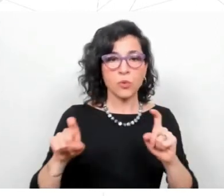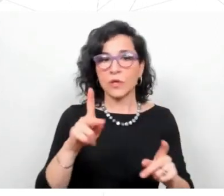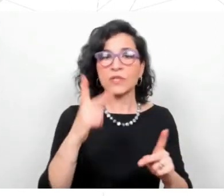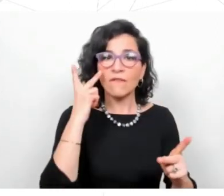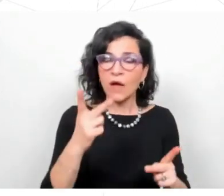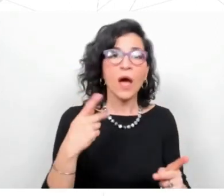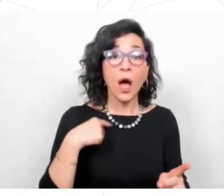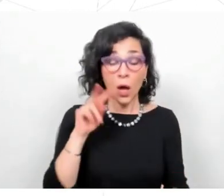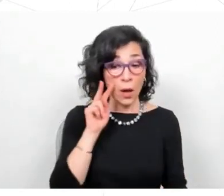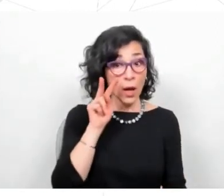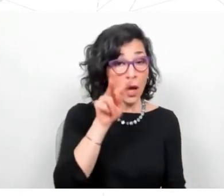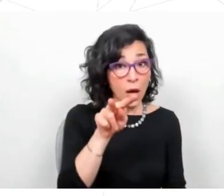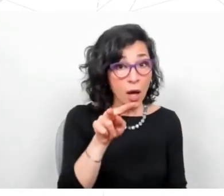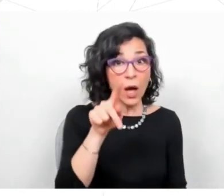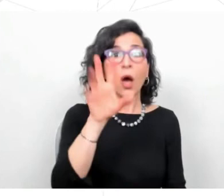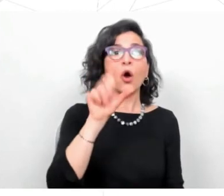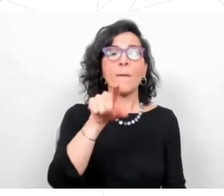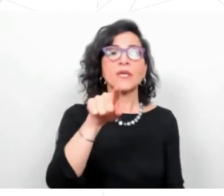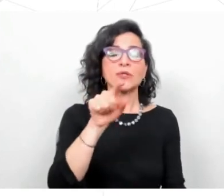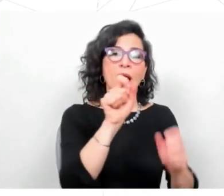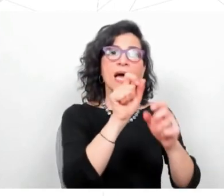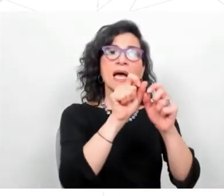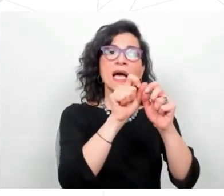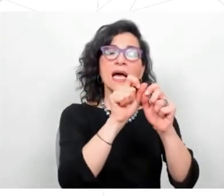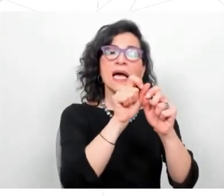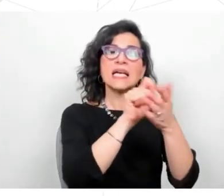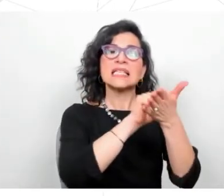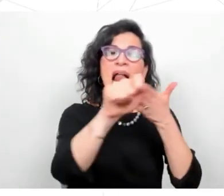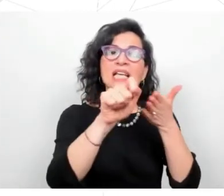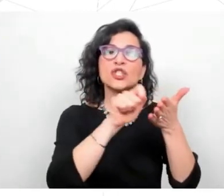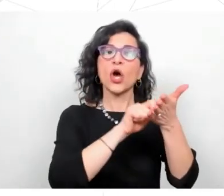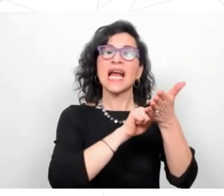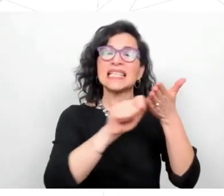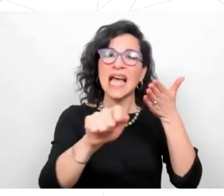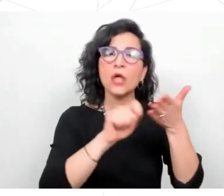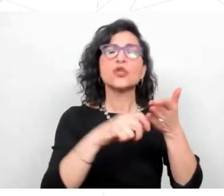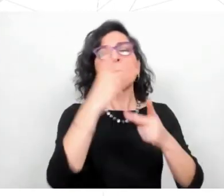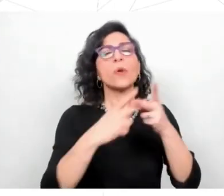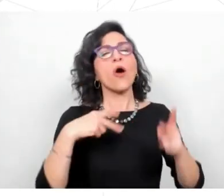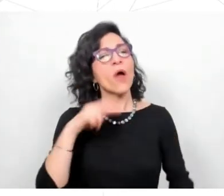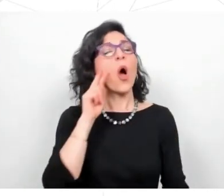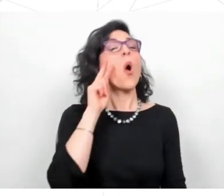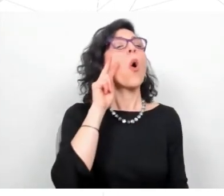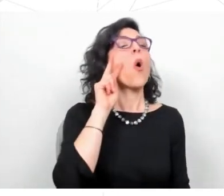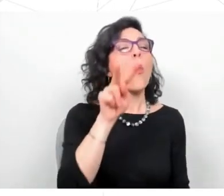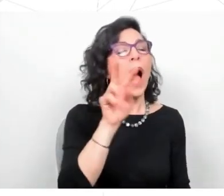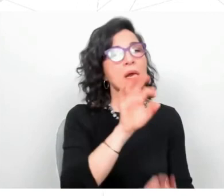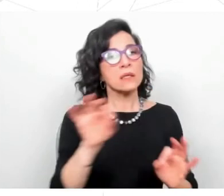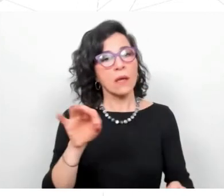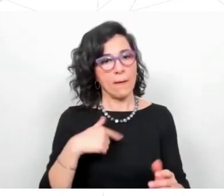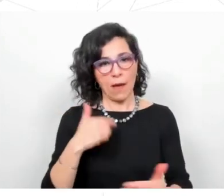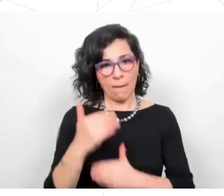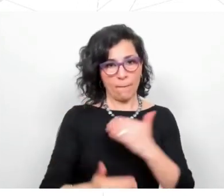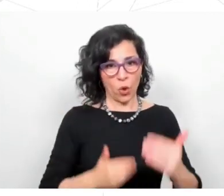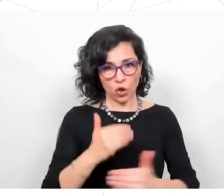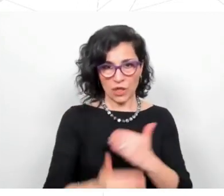going to try and do this without looking. As we move along, on the left is the position button of the toolbar, and